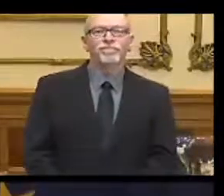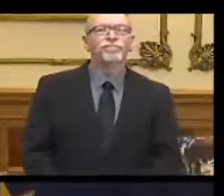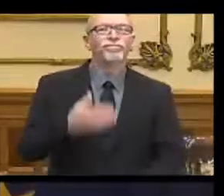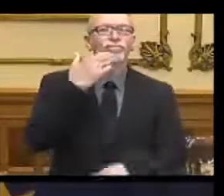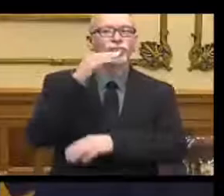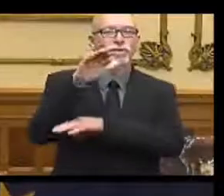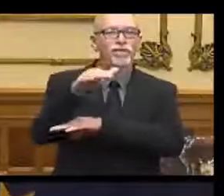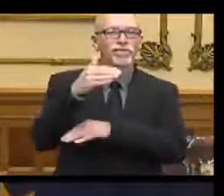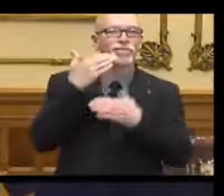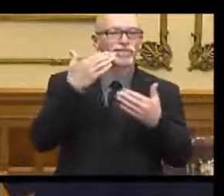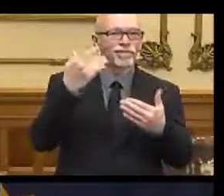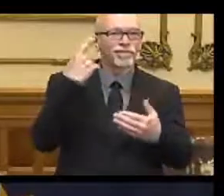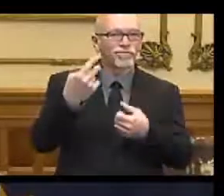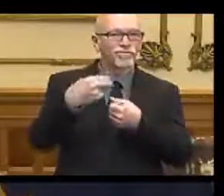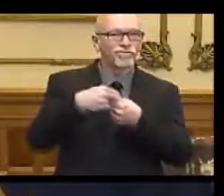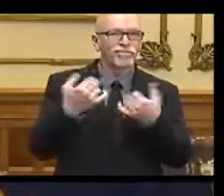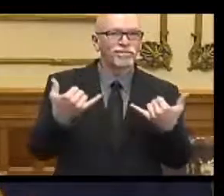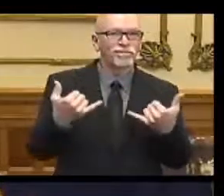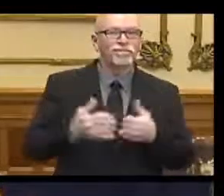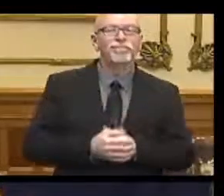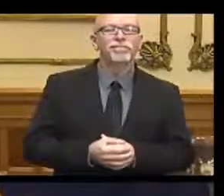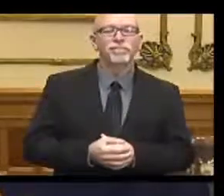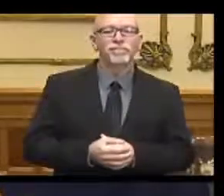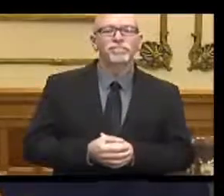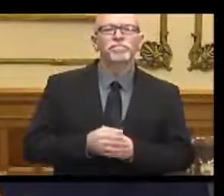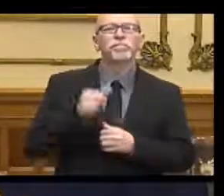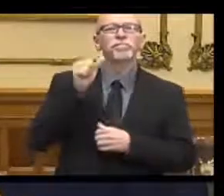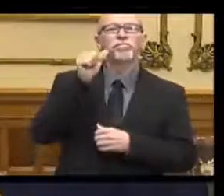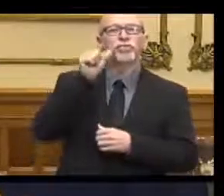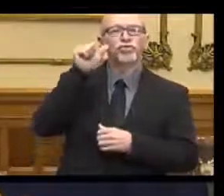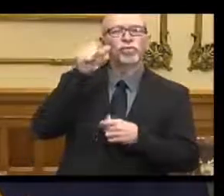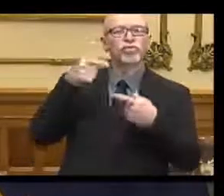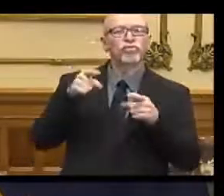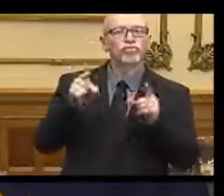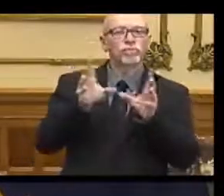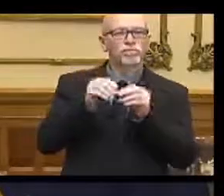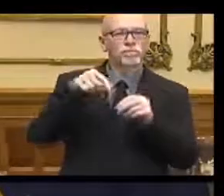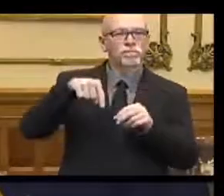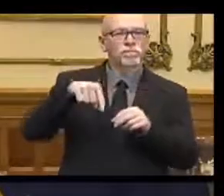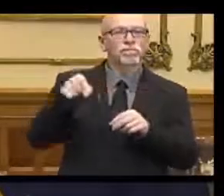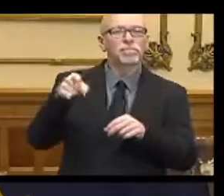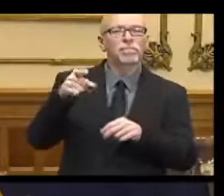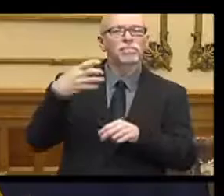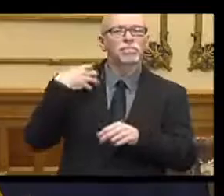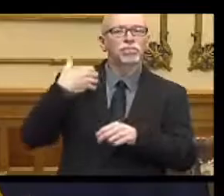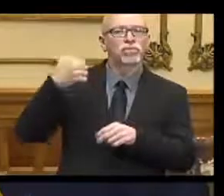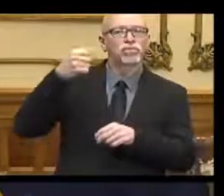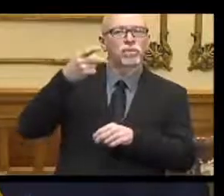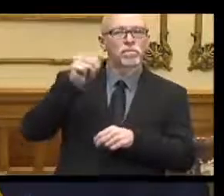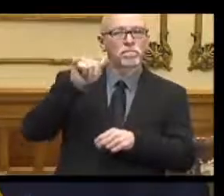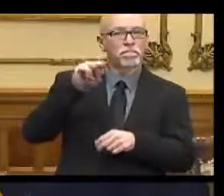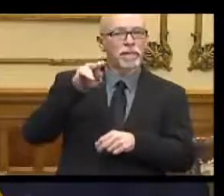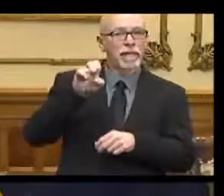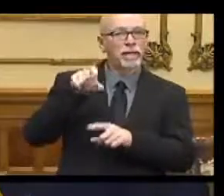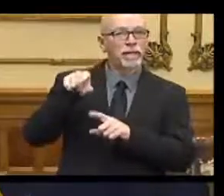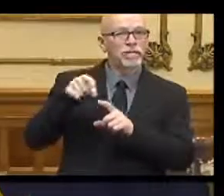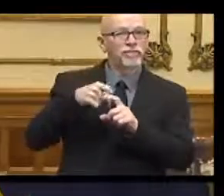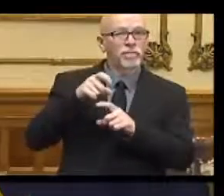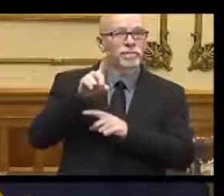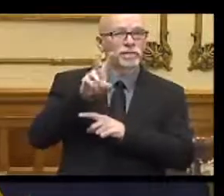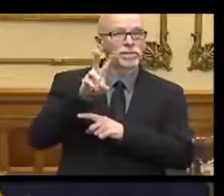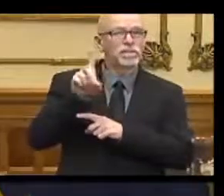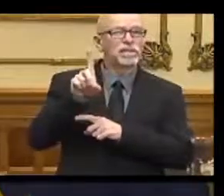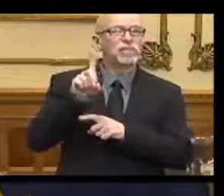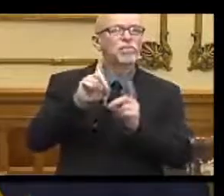Good afternoon. Thank you for joining us. Yesterday, during the press conference, Commissioner Payne at the DWD,